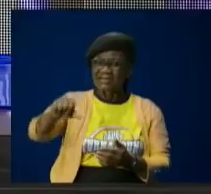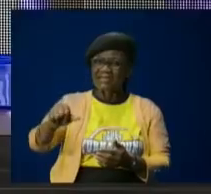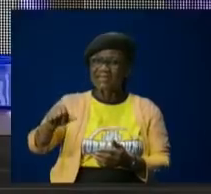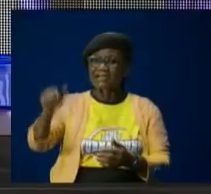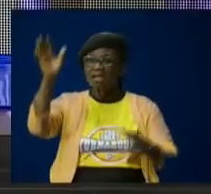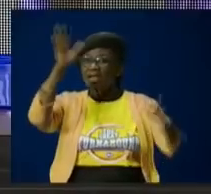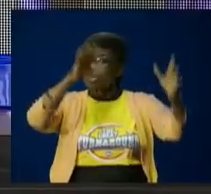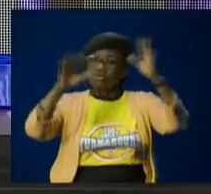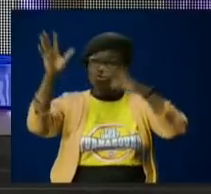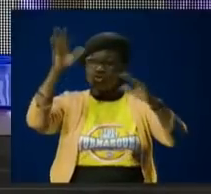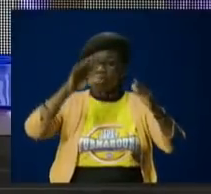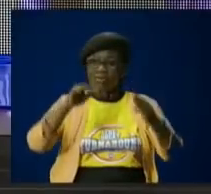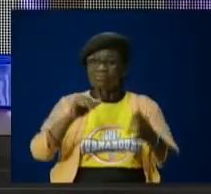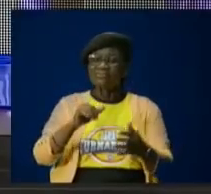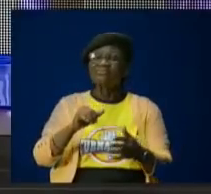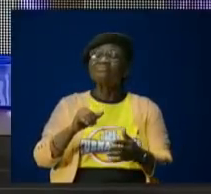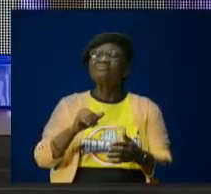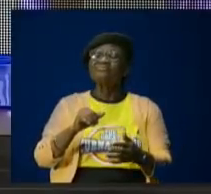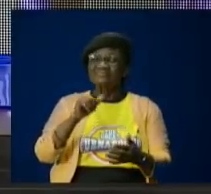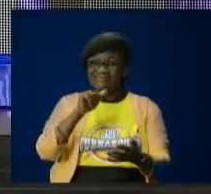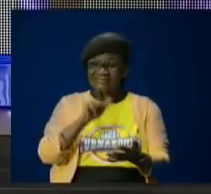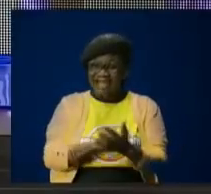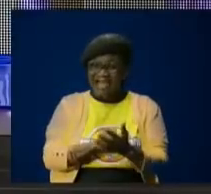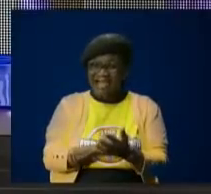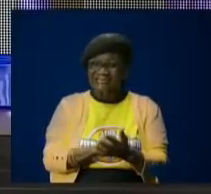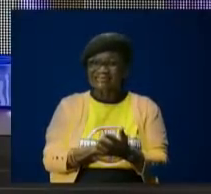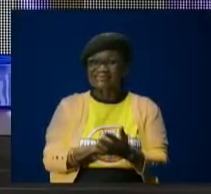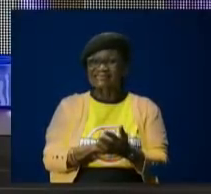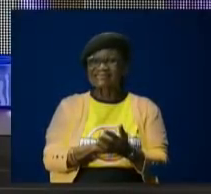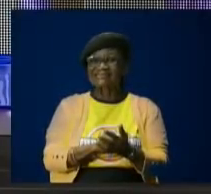that is being generated